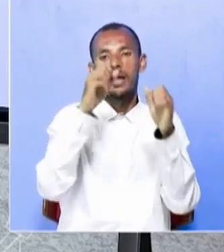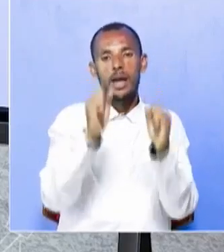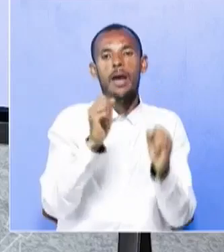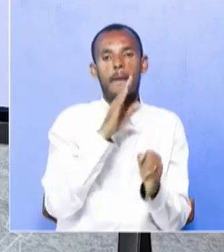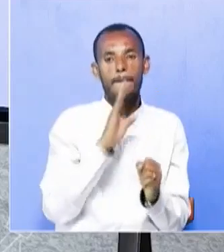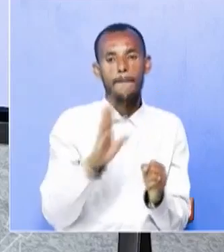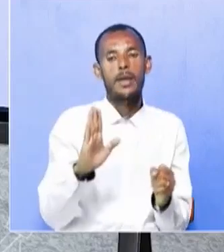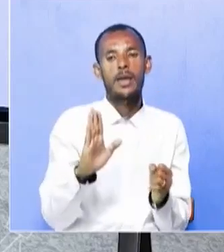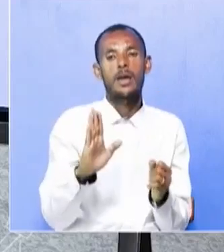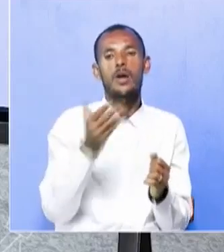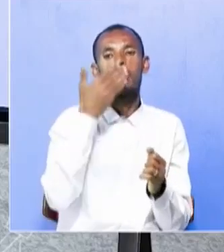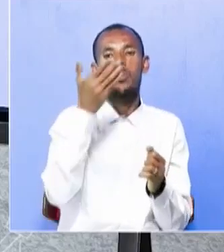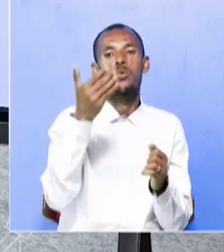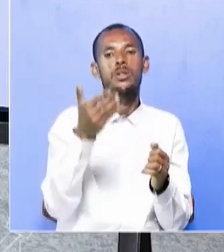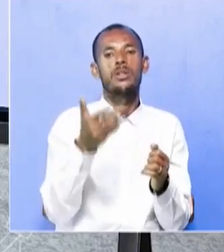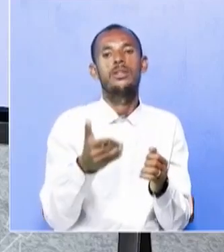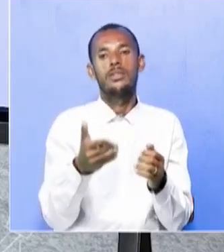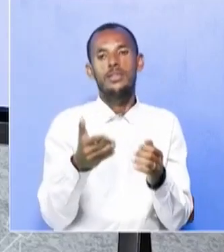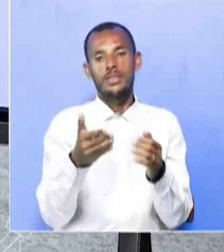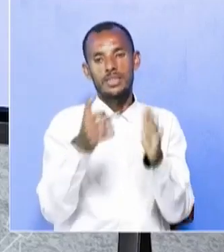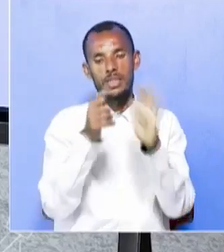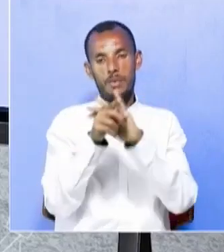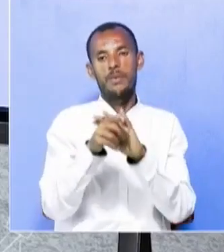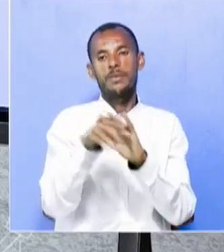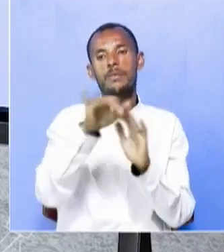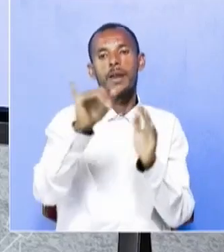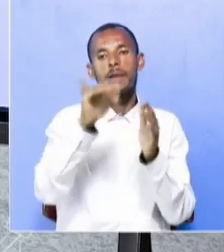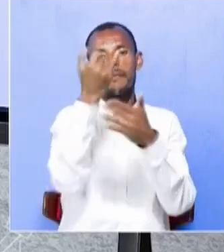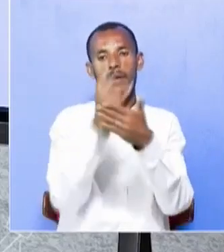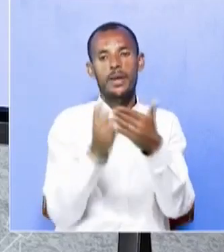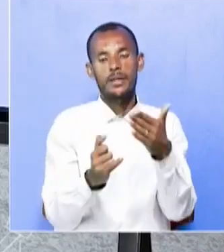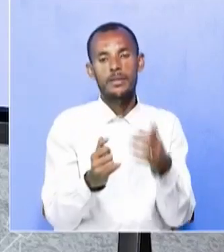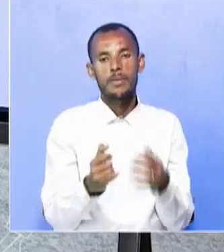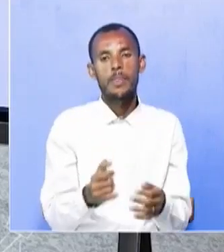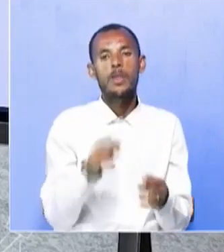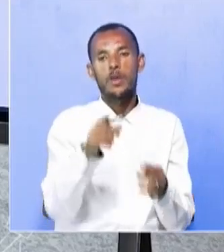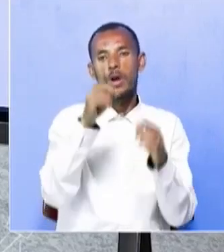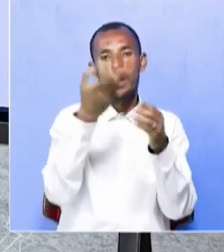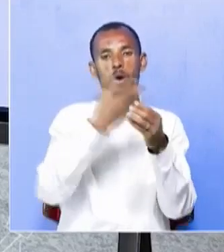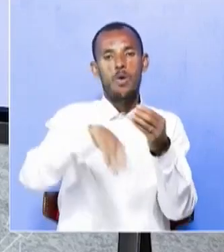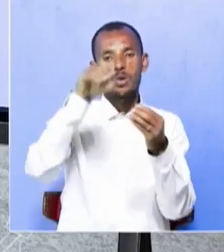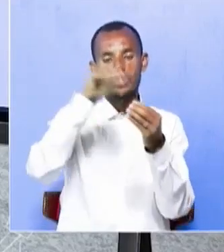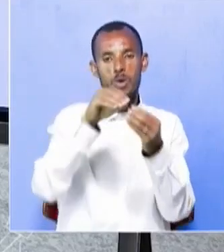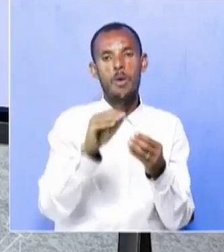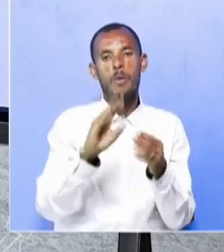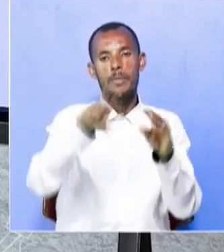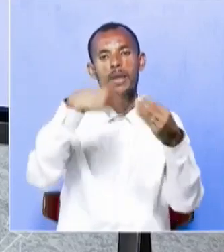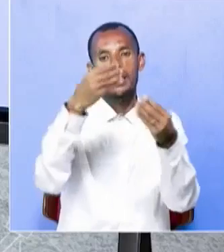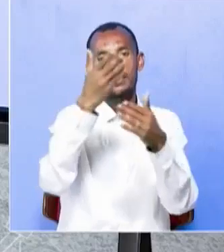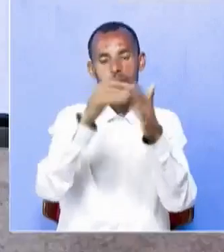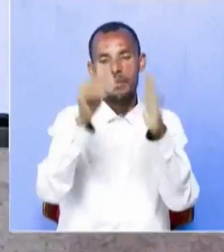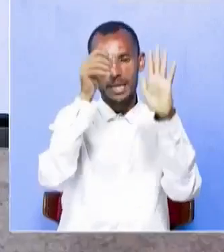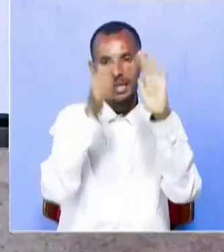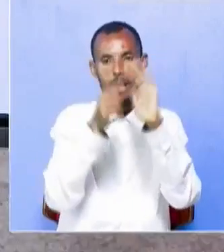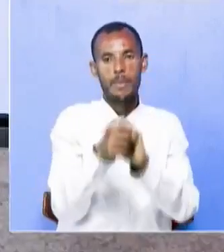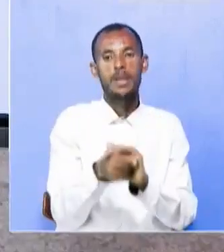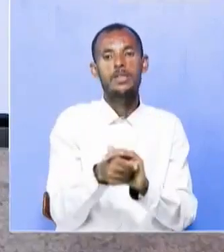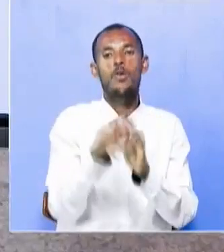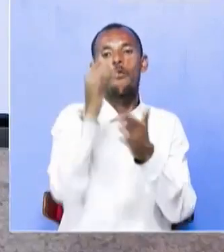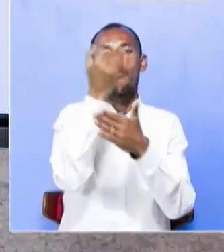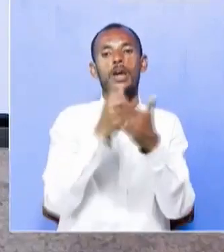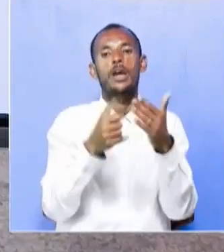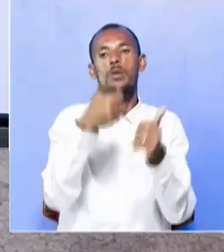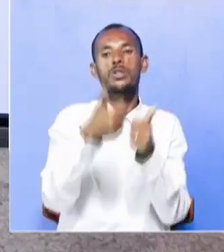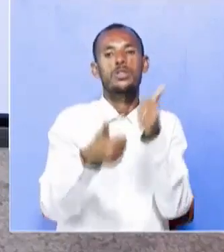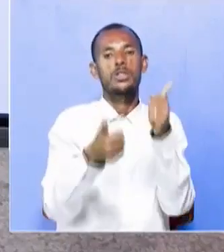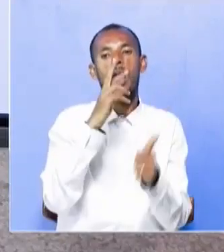of similar figures, right? You can also bring some examples of figures which are